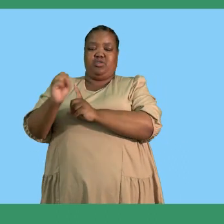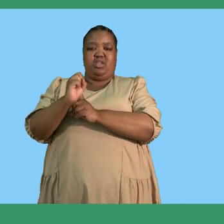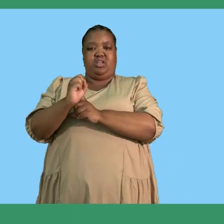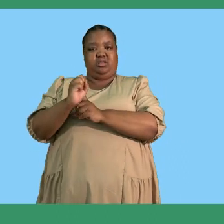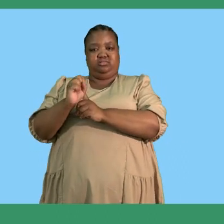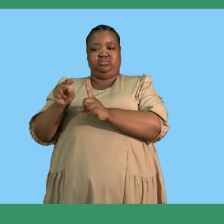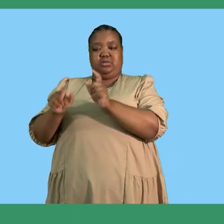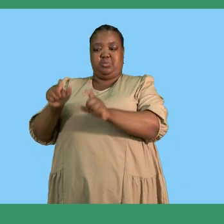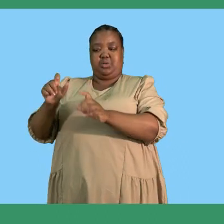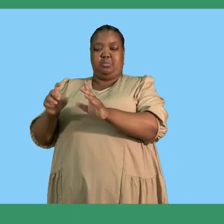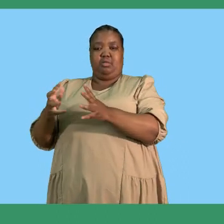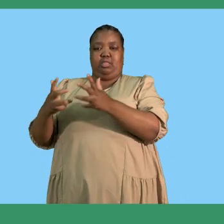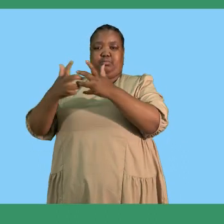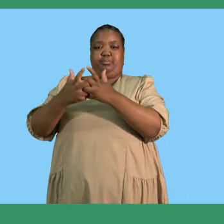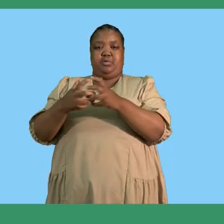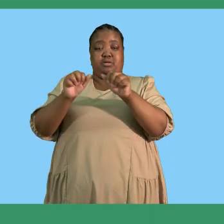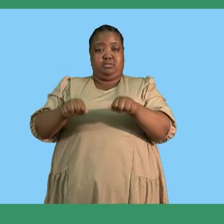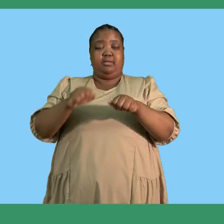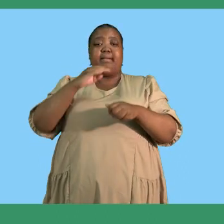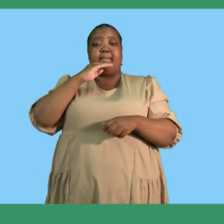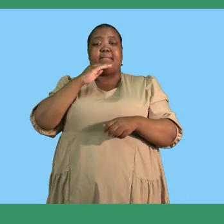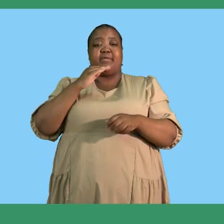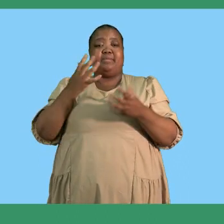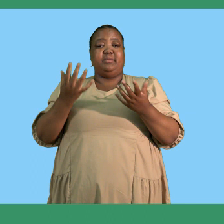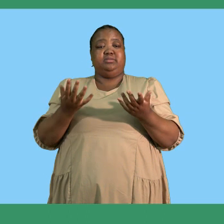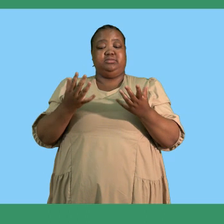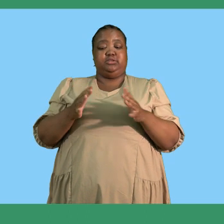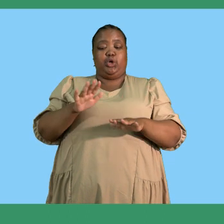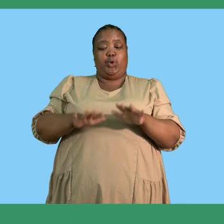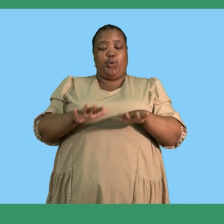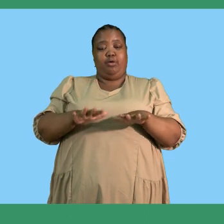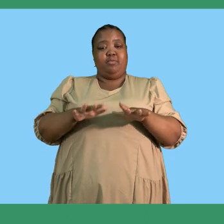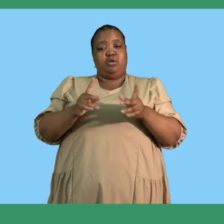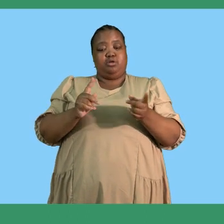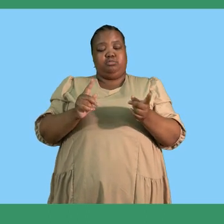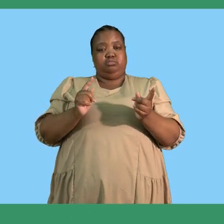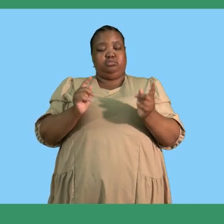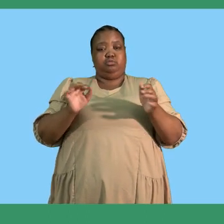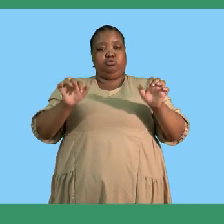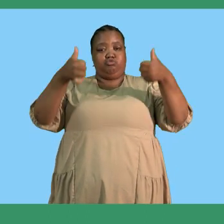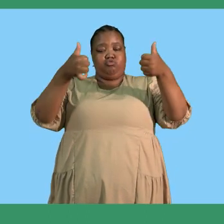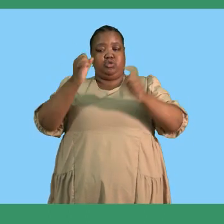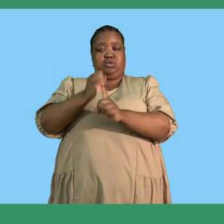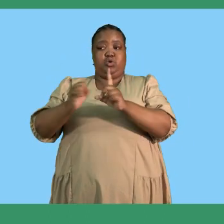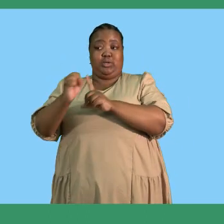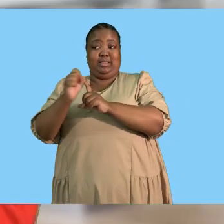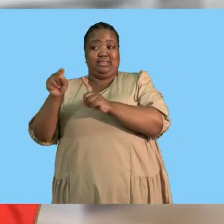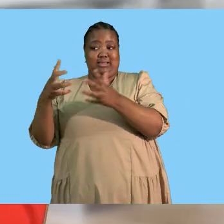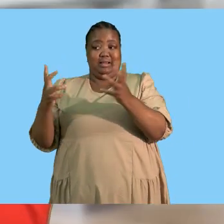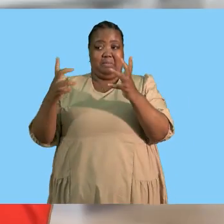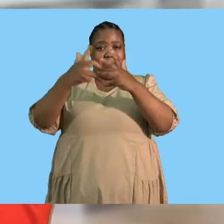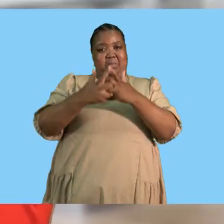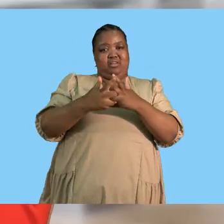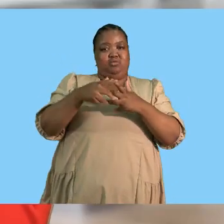with society. So which means that you are operating for the common good of the society.